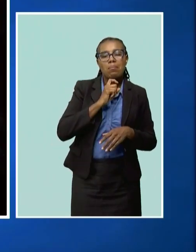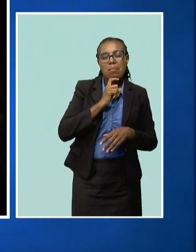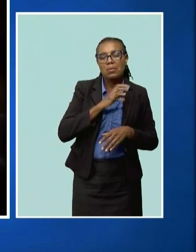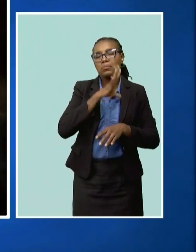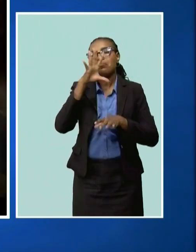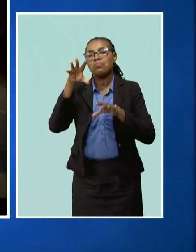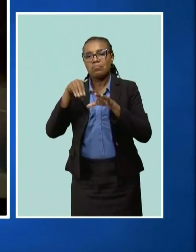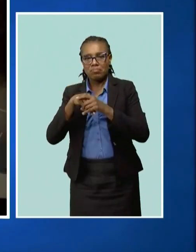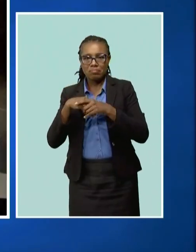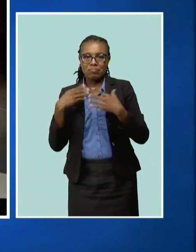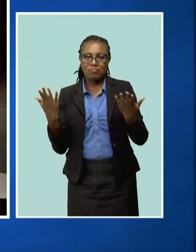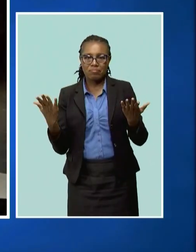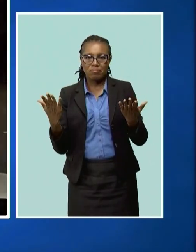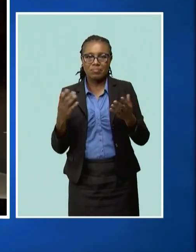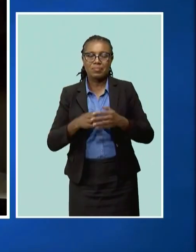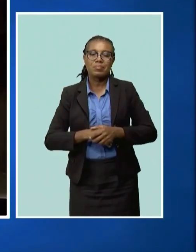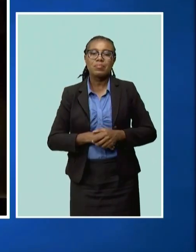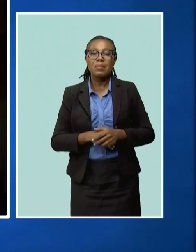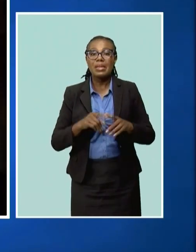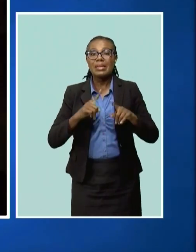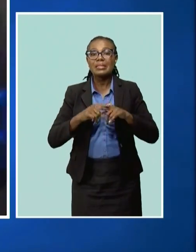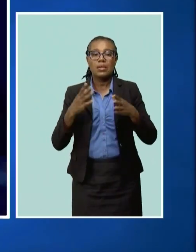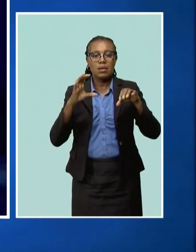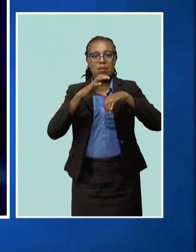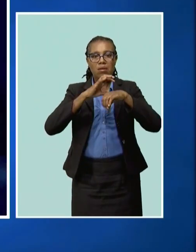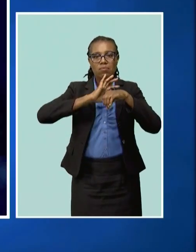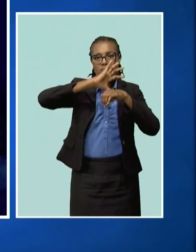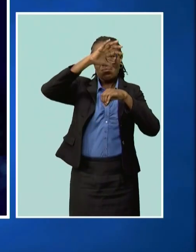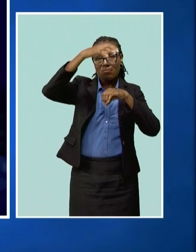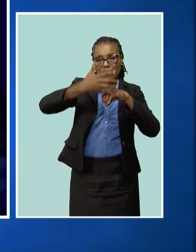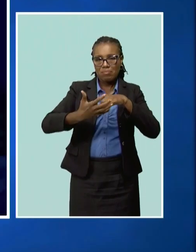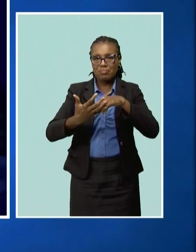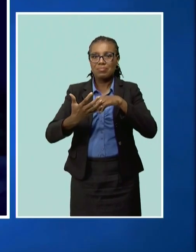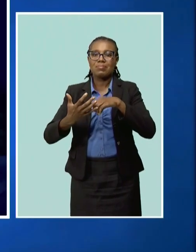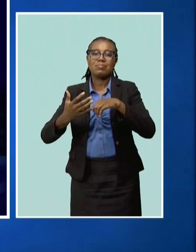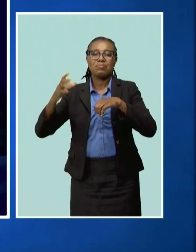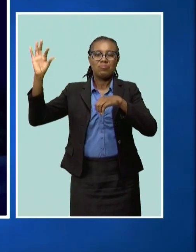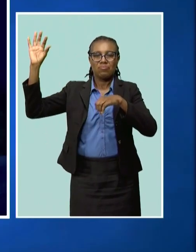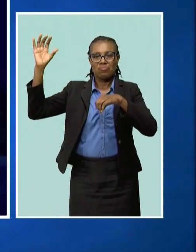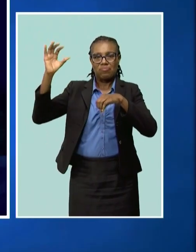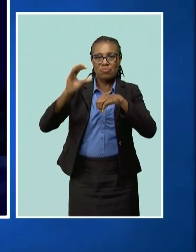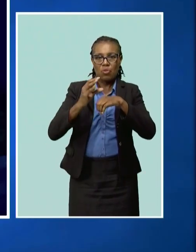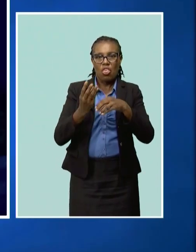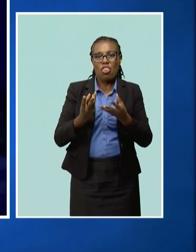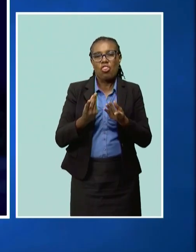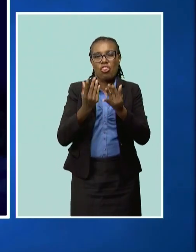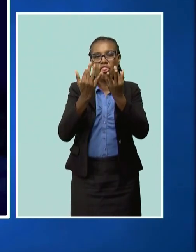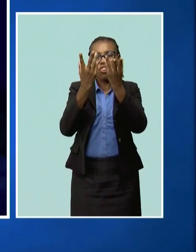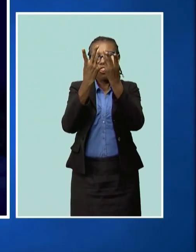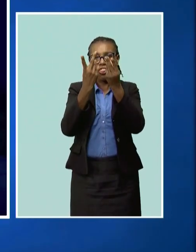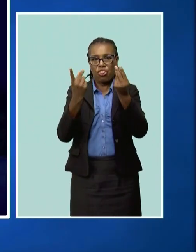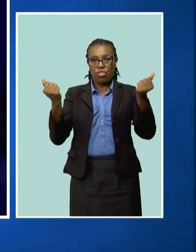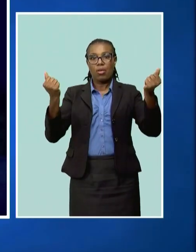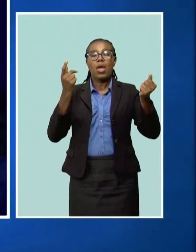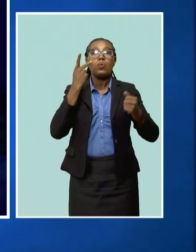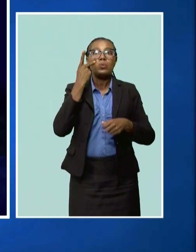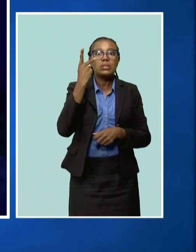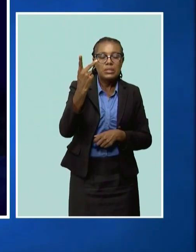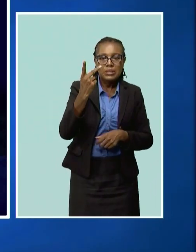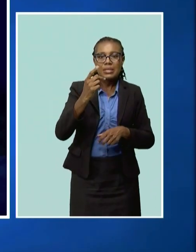When those small fragments enter Earth's atmosphere, traveling at high velocity, they burn up and they create that streak of light that we call a